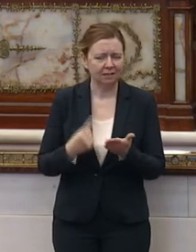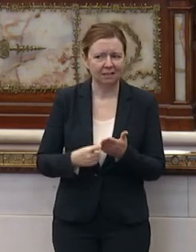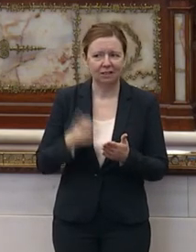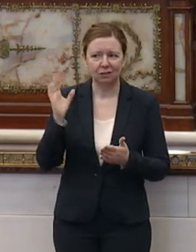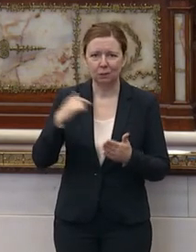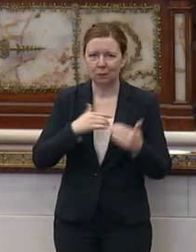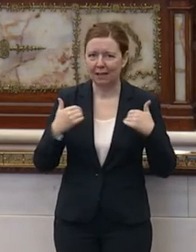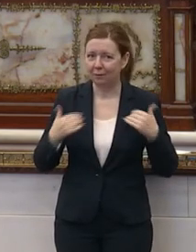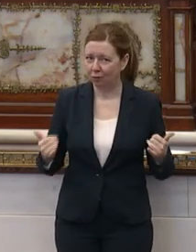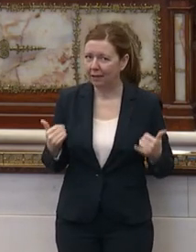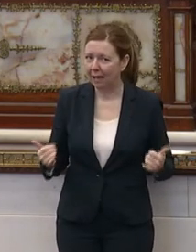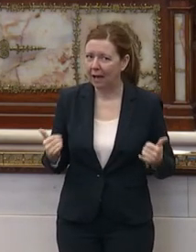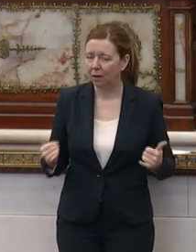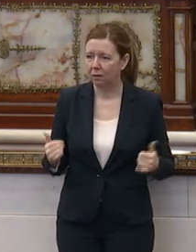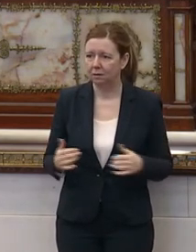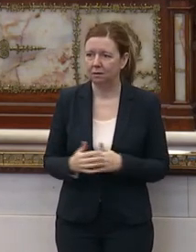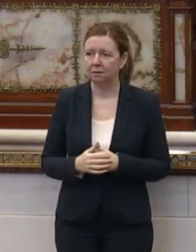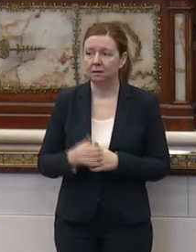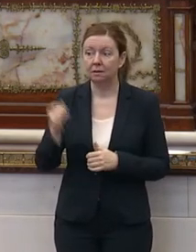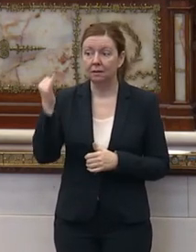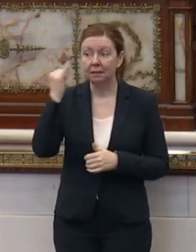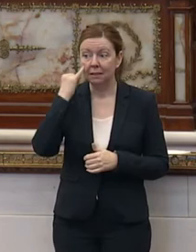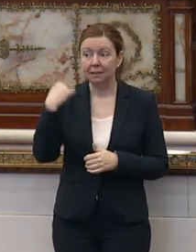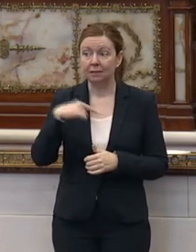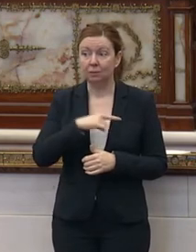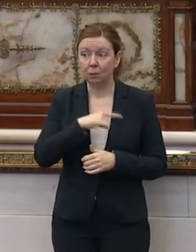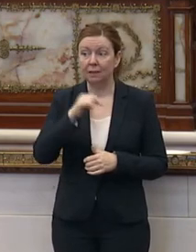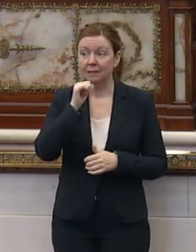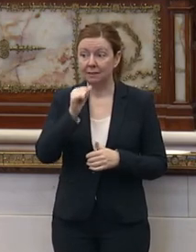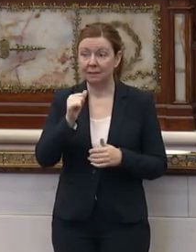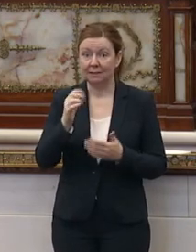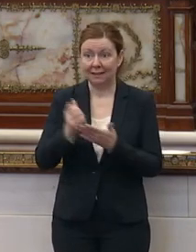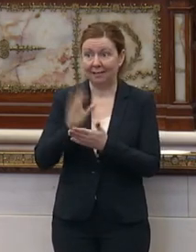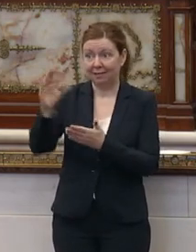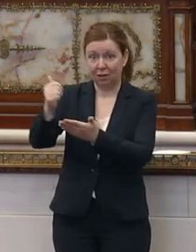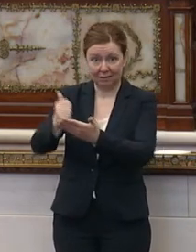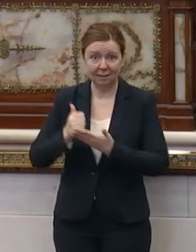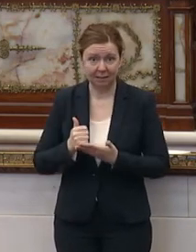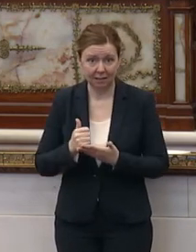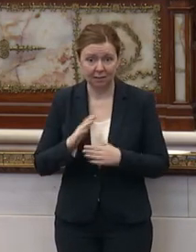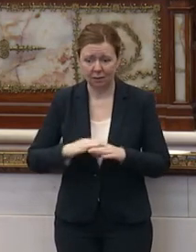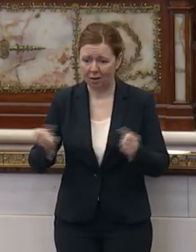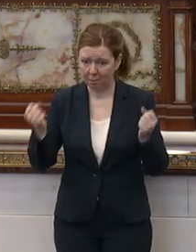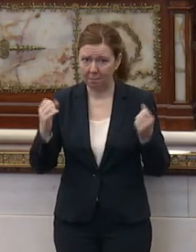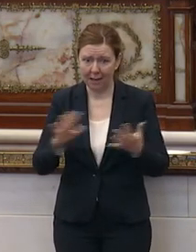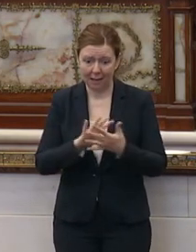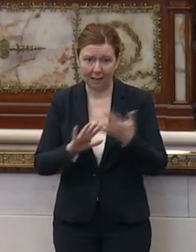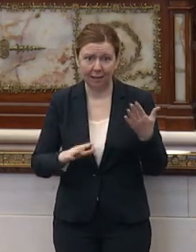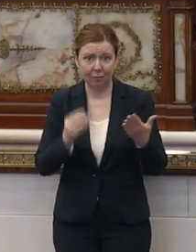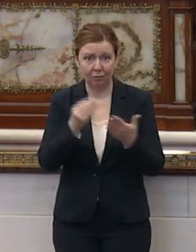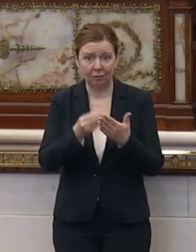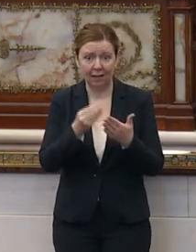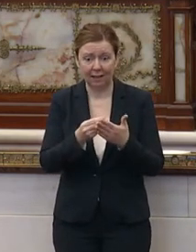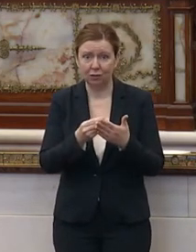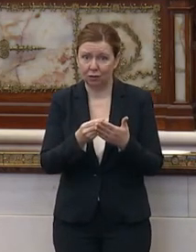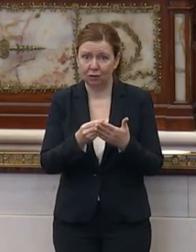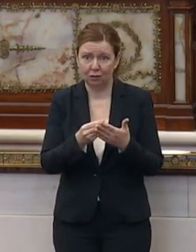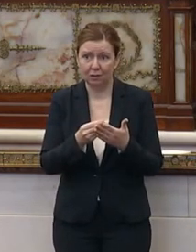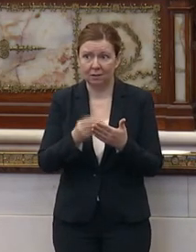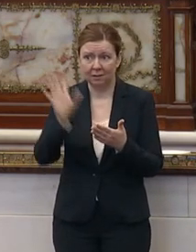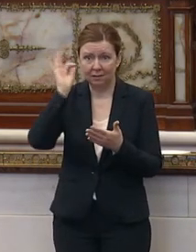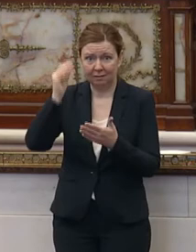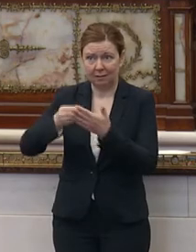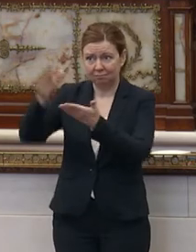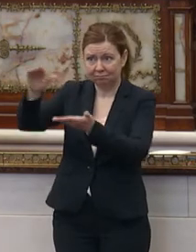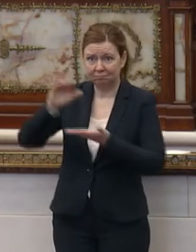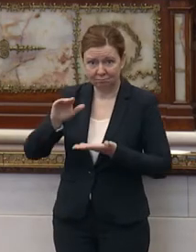be having right now if we did not get their assistance on a number of financial packages that